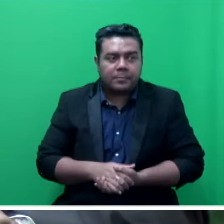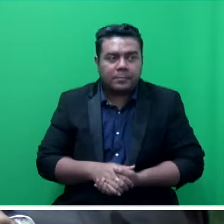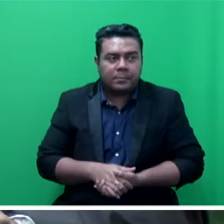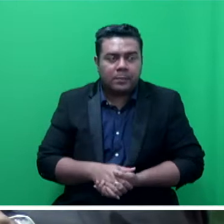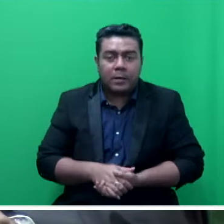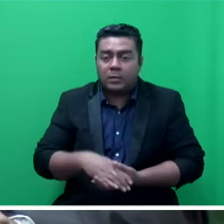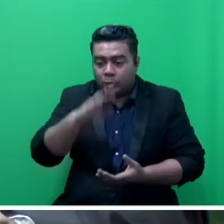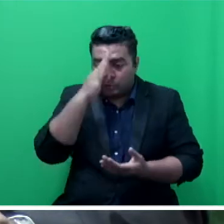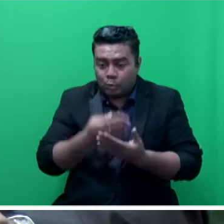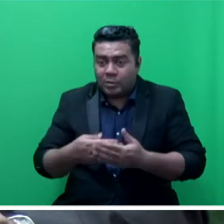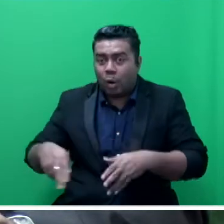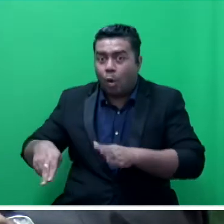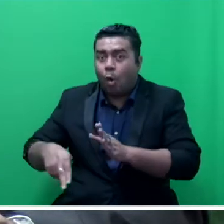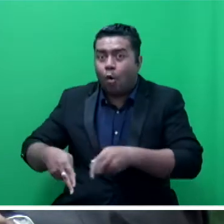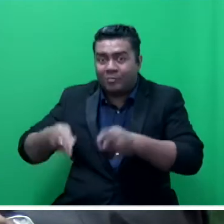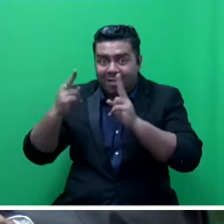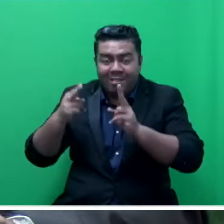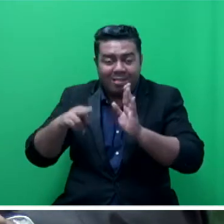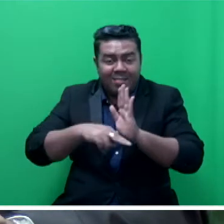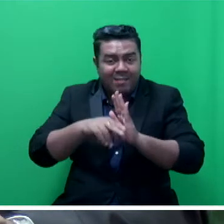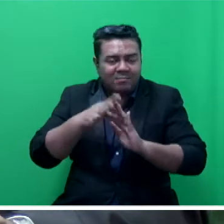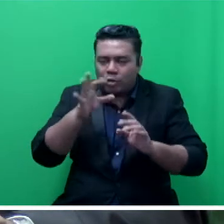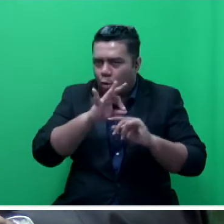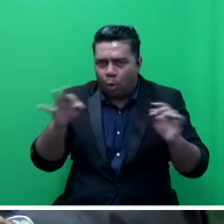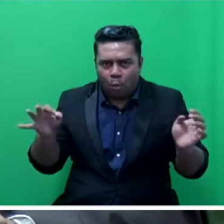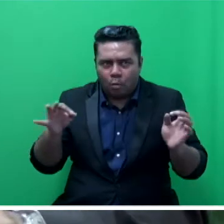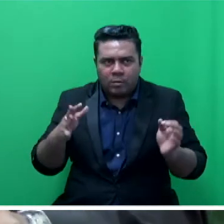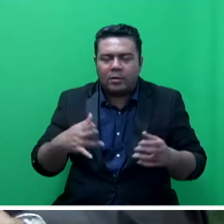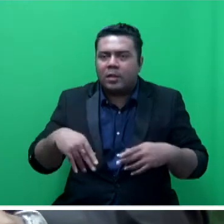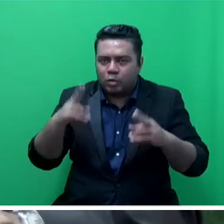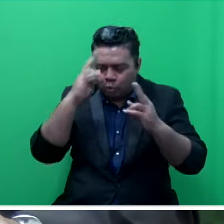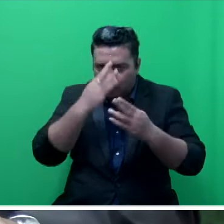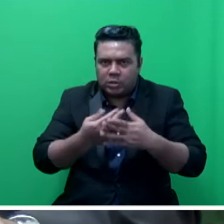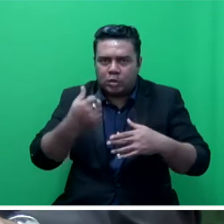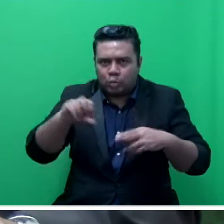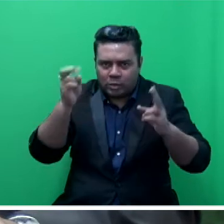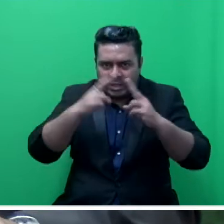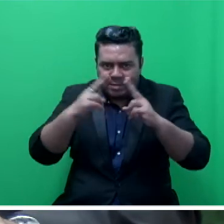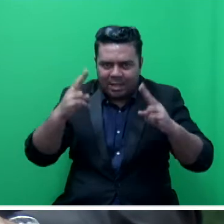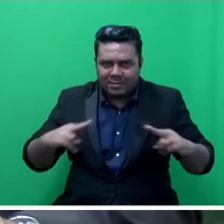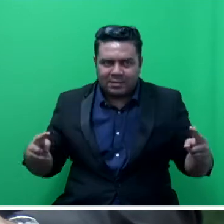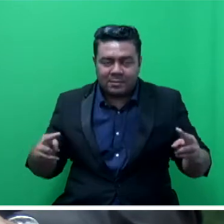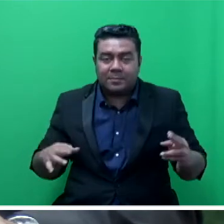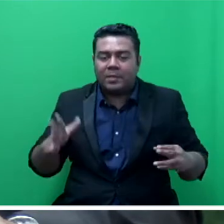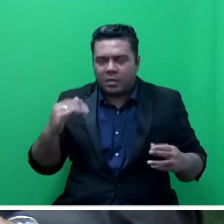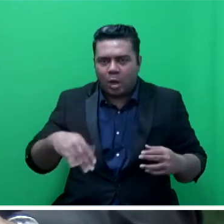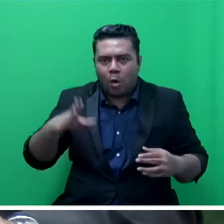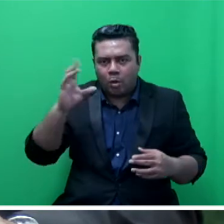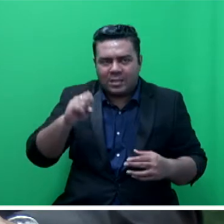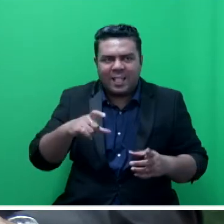the student hostel was damaged and students initially used tents. The hostel is part of the